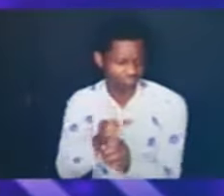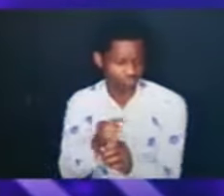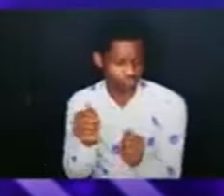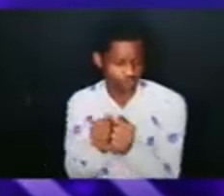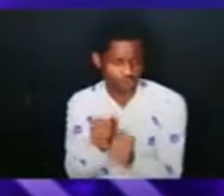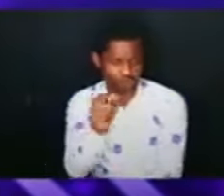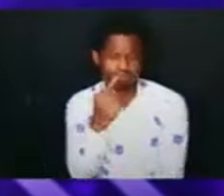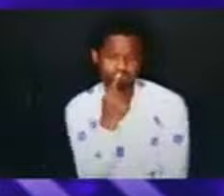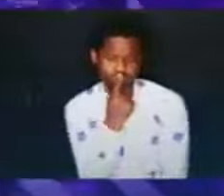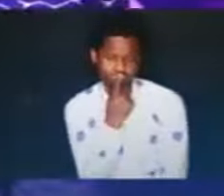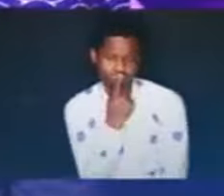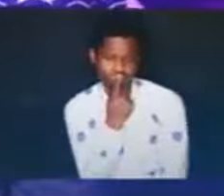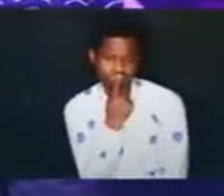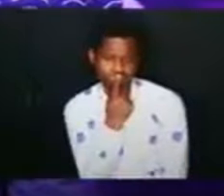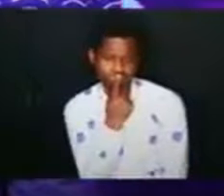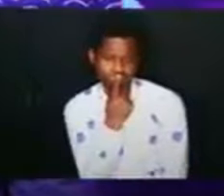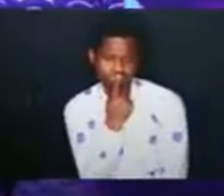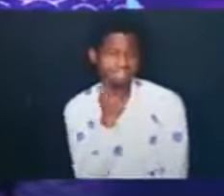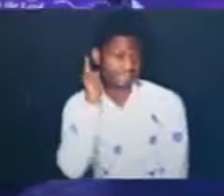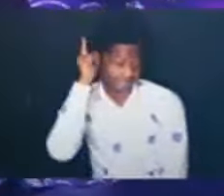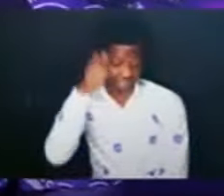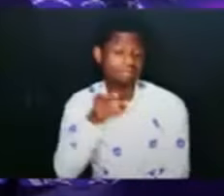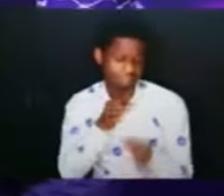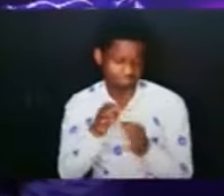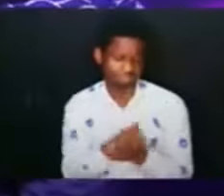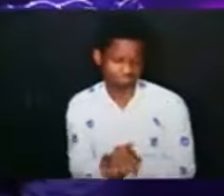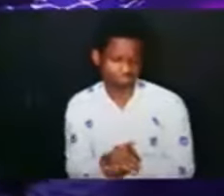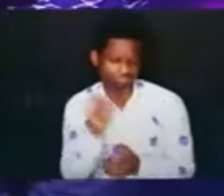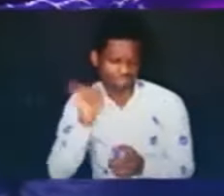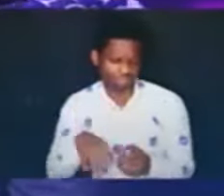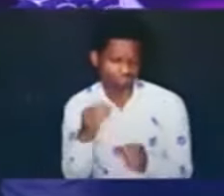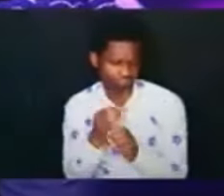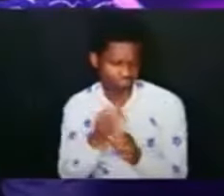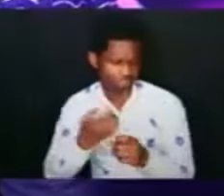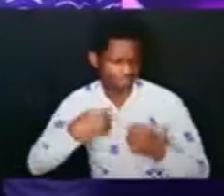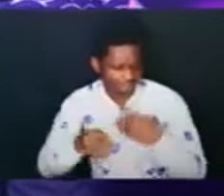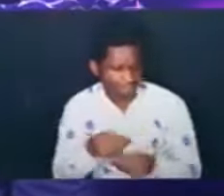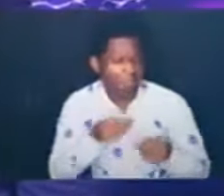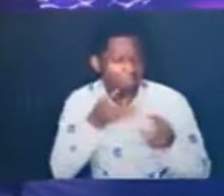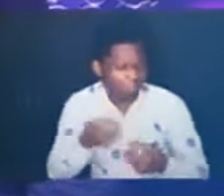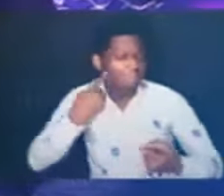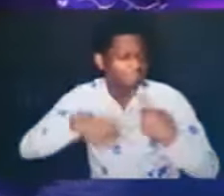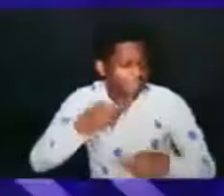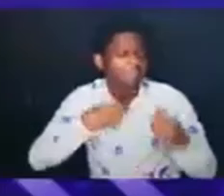mouths. Actually, Metrim, the NTSS, you know, shut your no case ye.